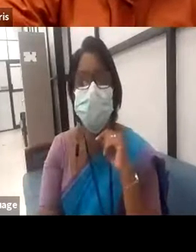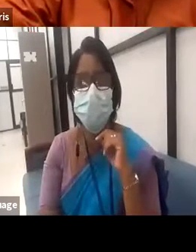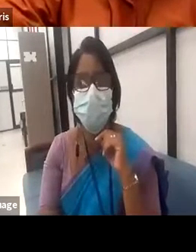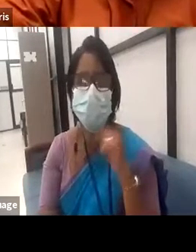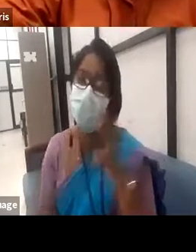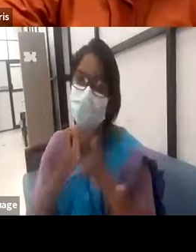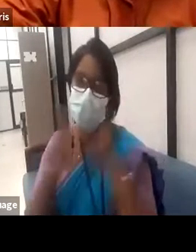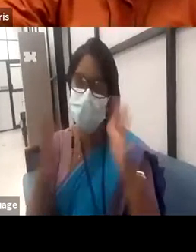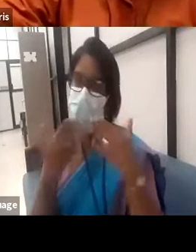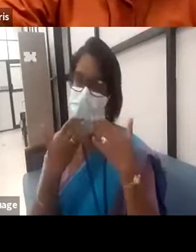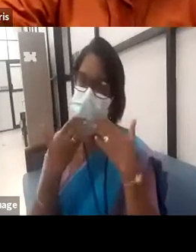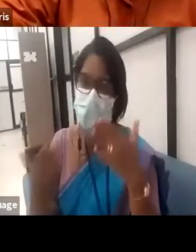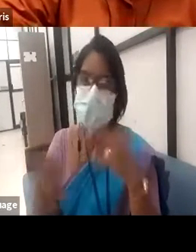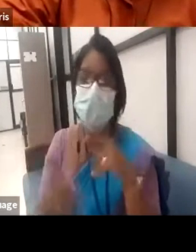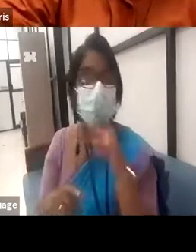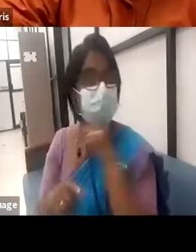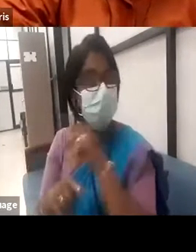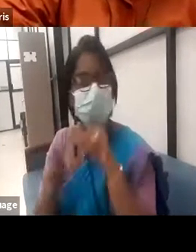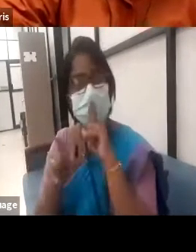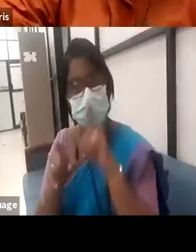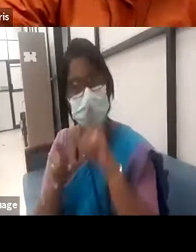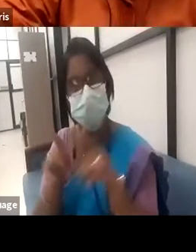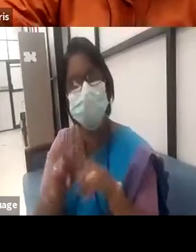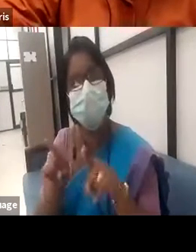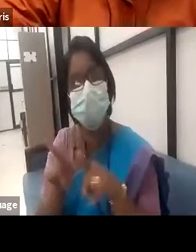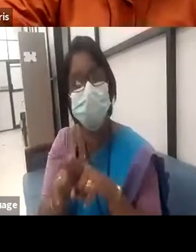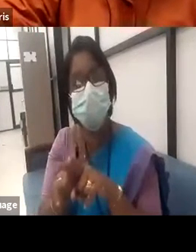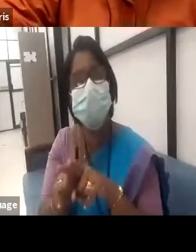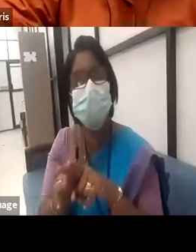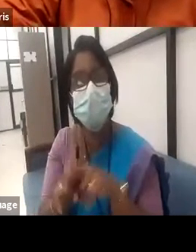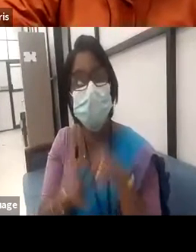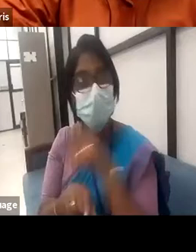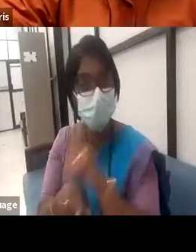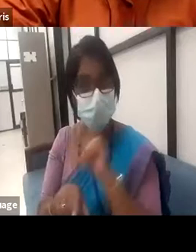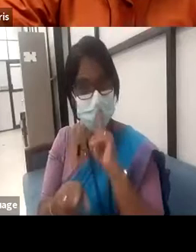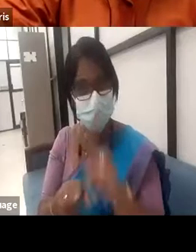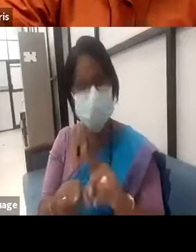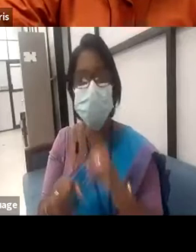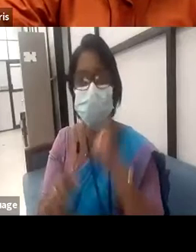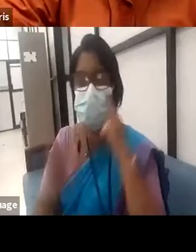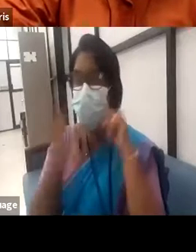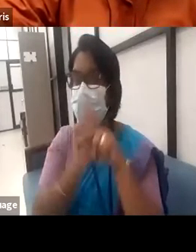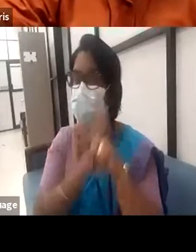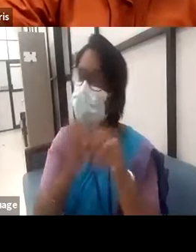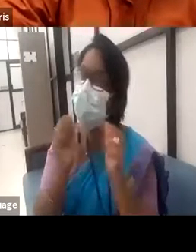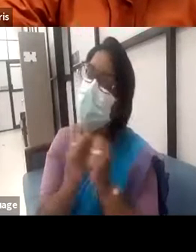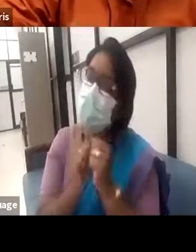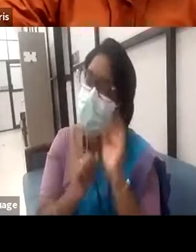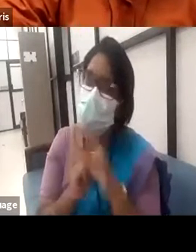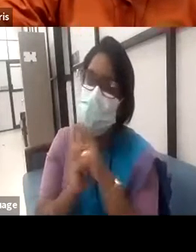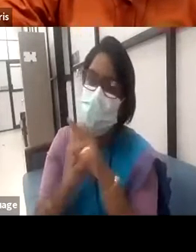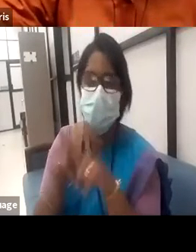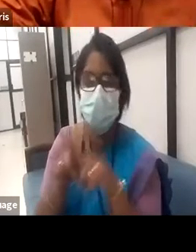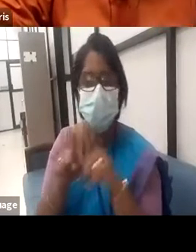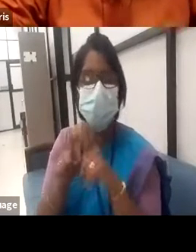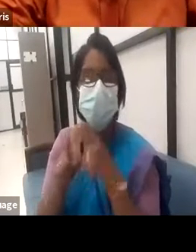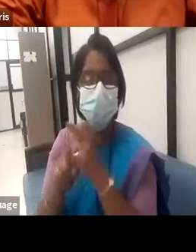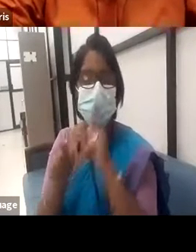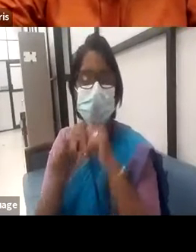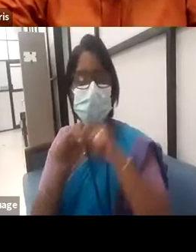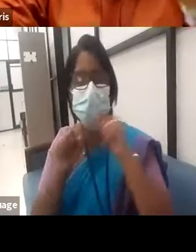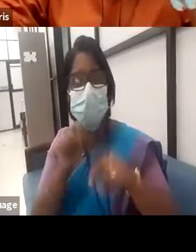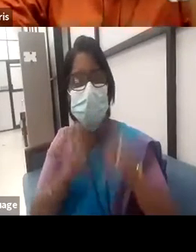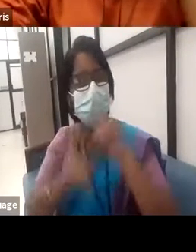part that you spoke about transparency. And today, there isn't a single boardroom in any of the top private equity